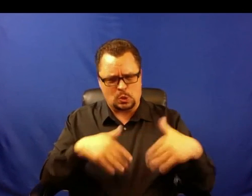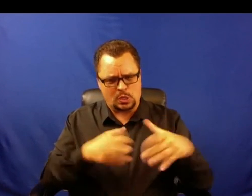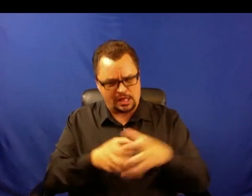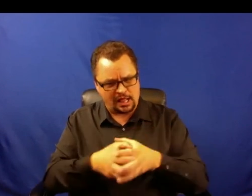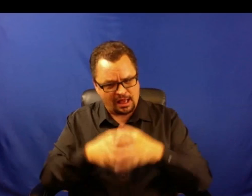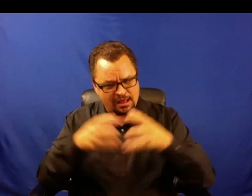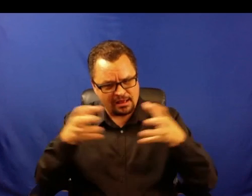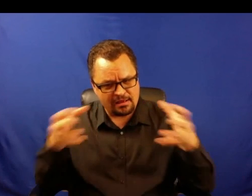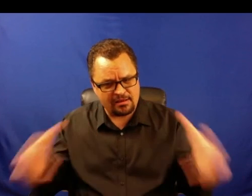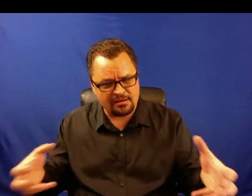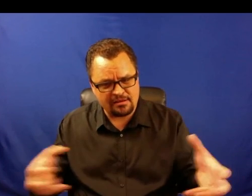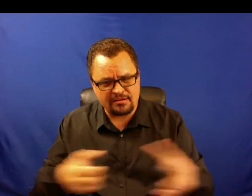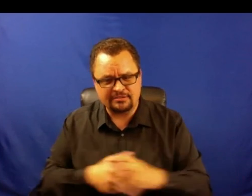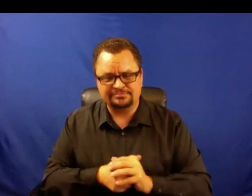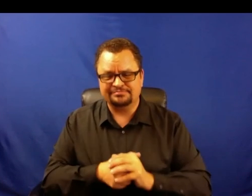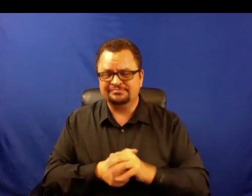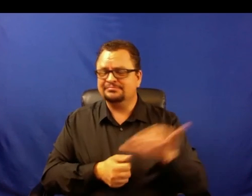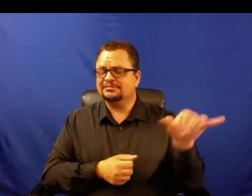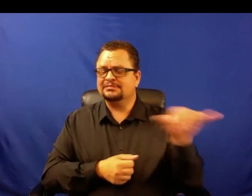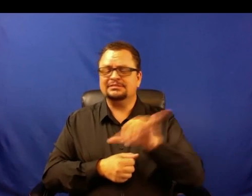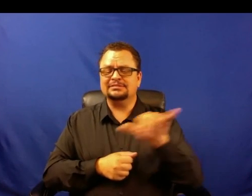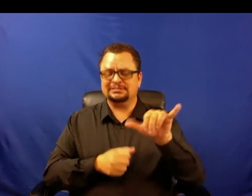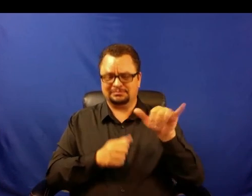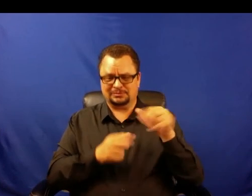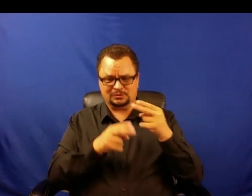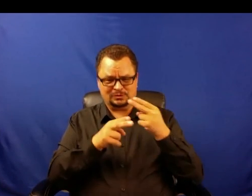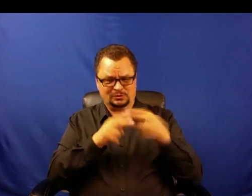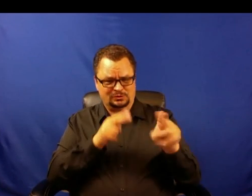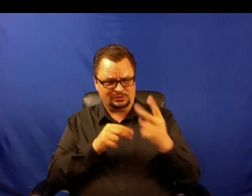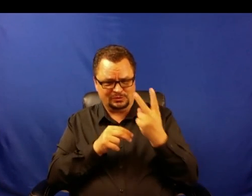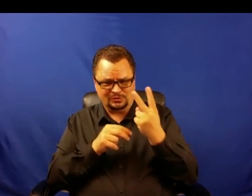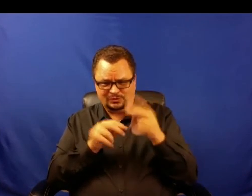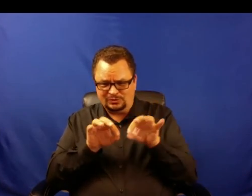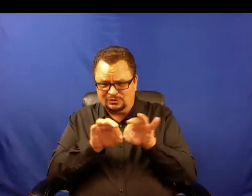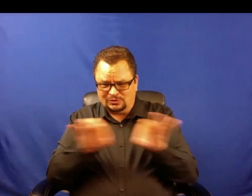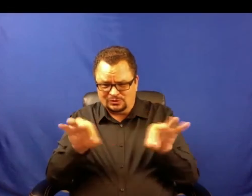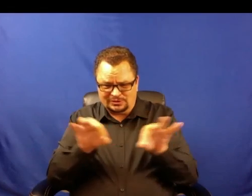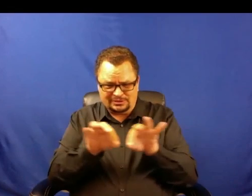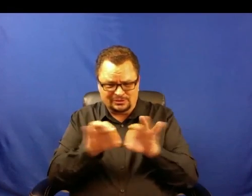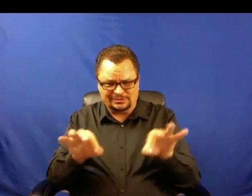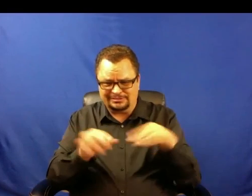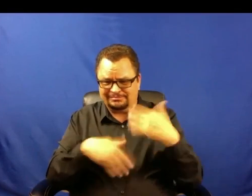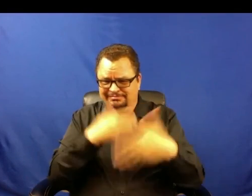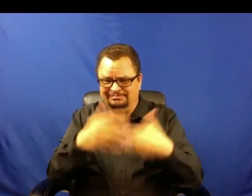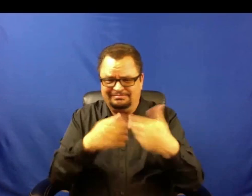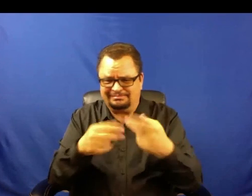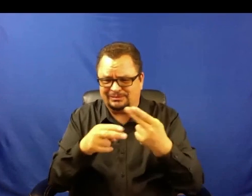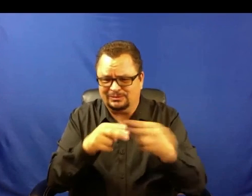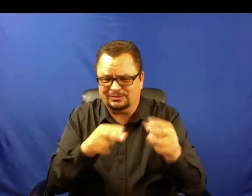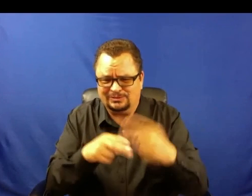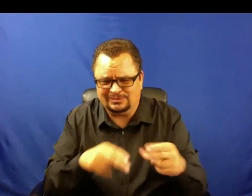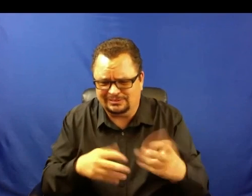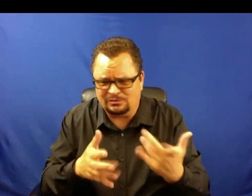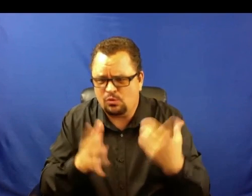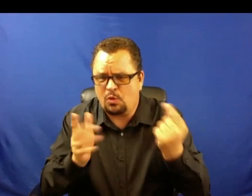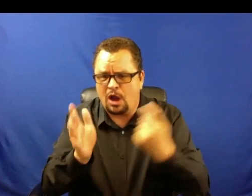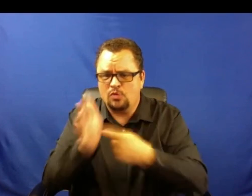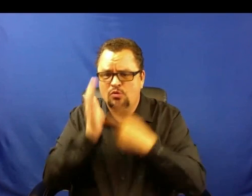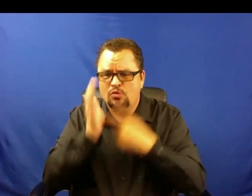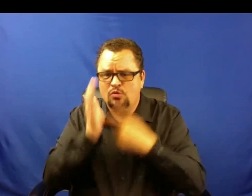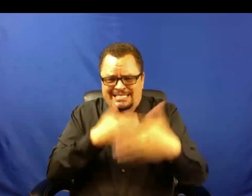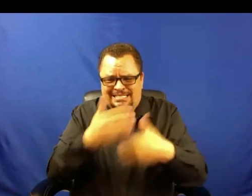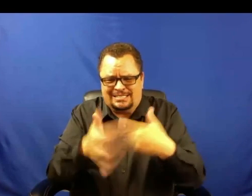one amongst those is support the health department and support the director.